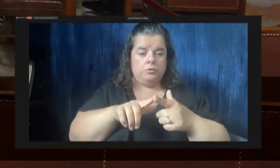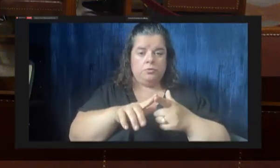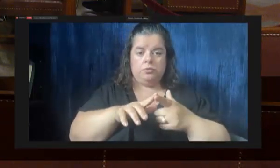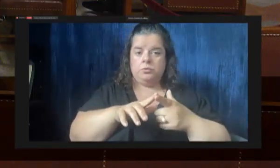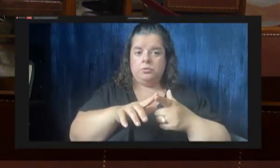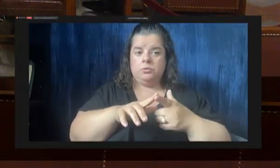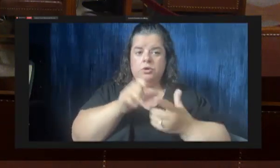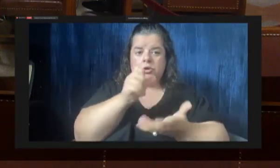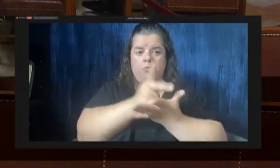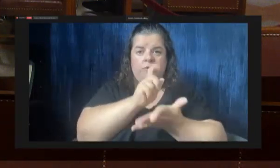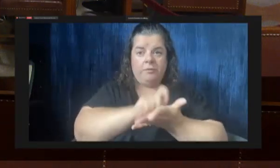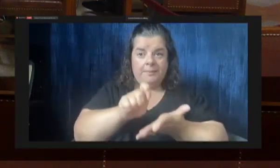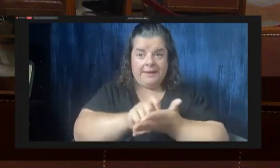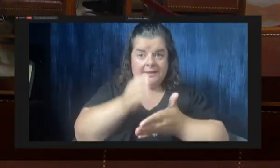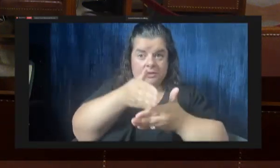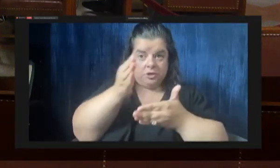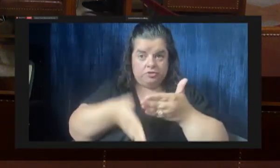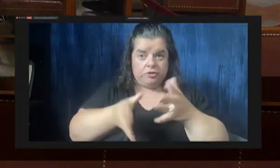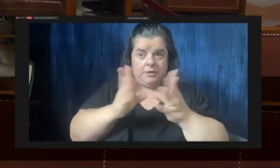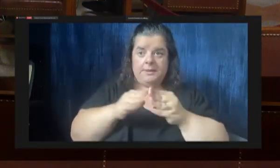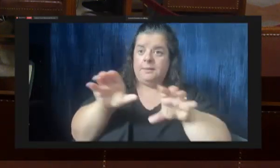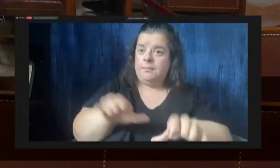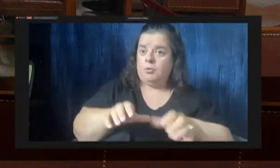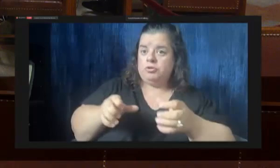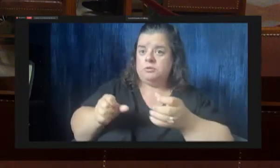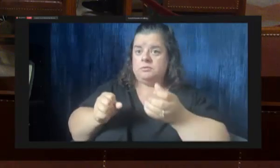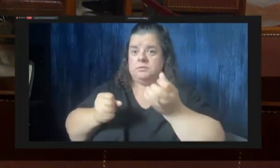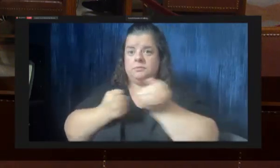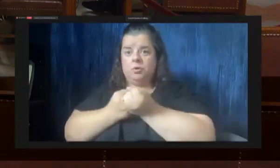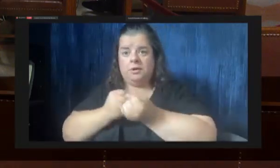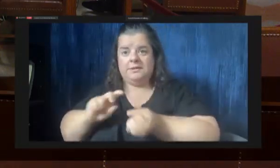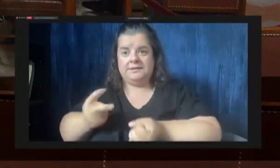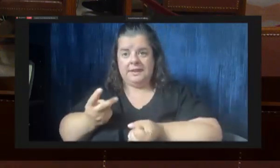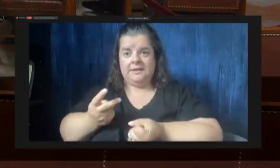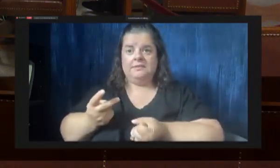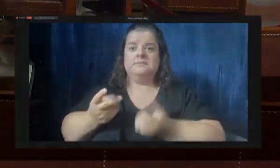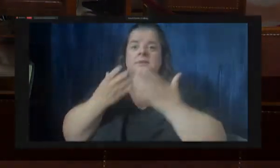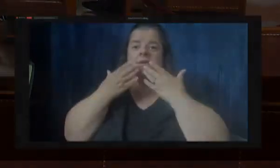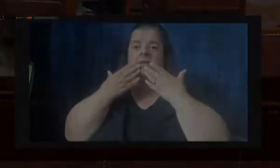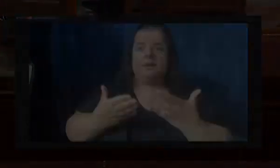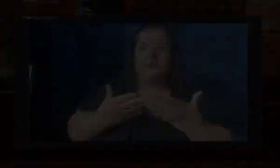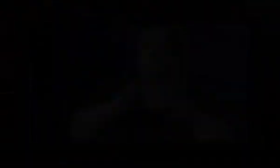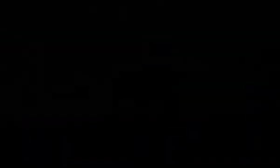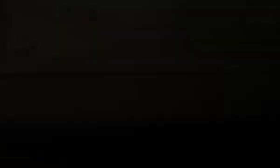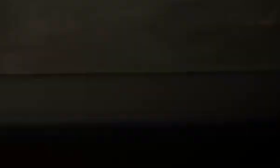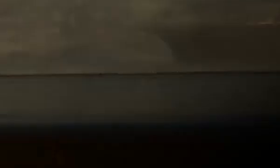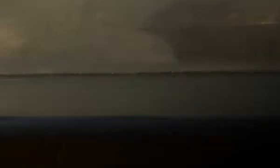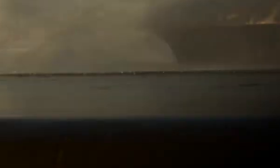approve the minutes and adjourn the meeting. So moved. Second. All those in favor say aye. Aye. We are adjourned.